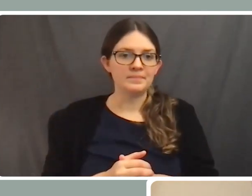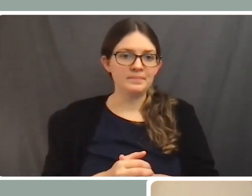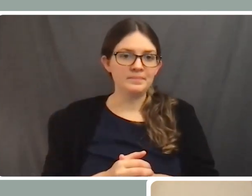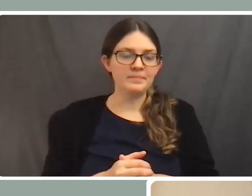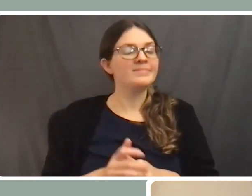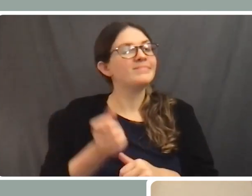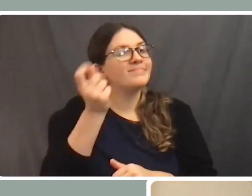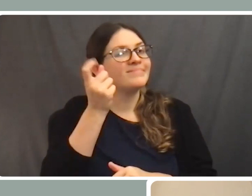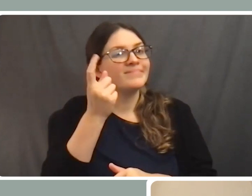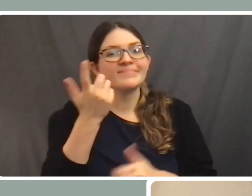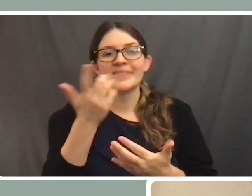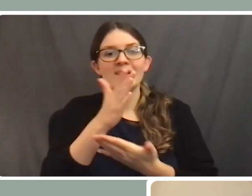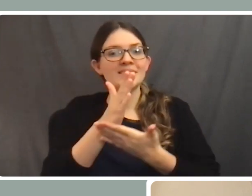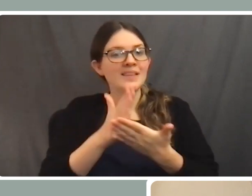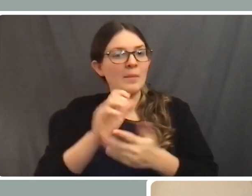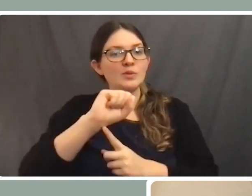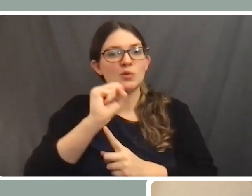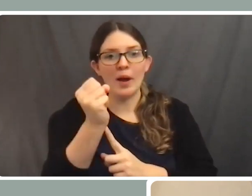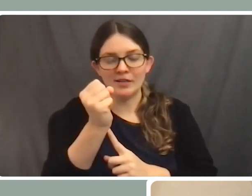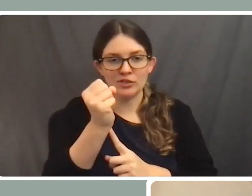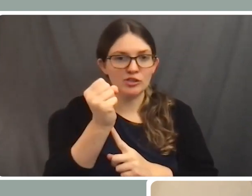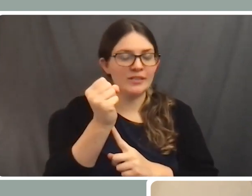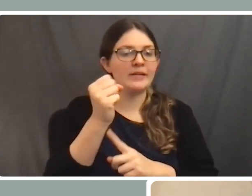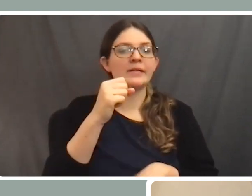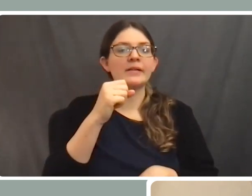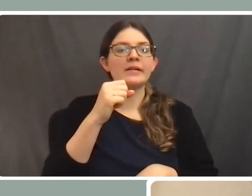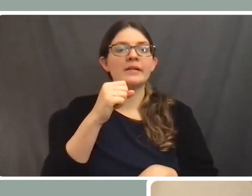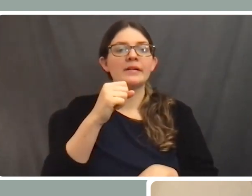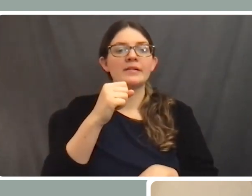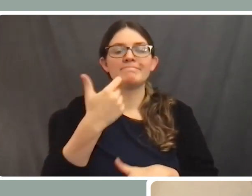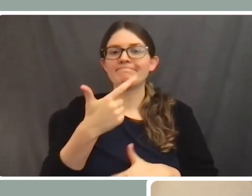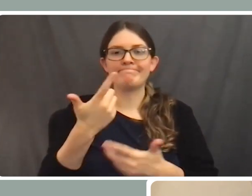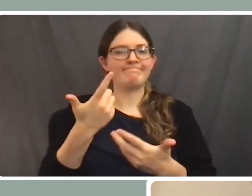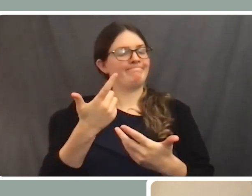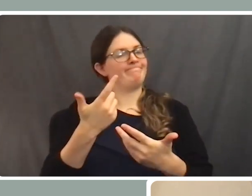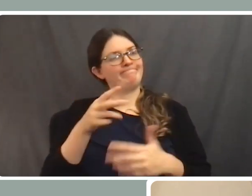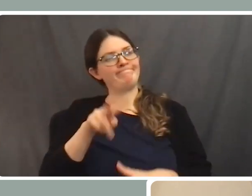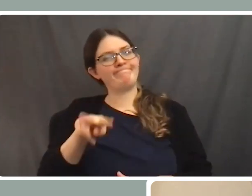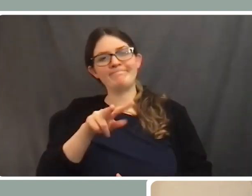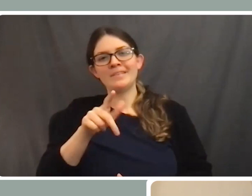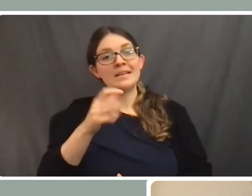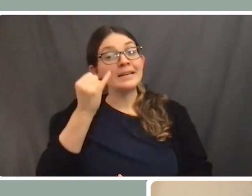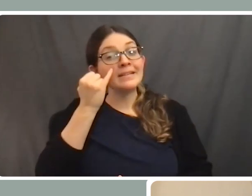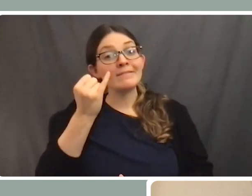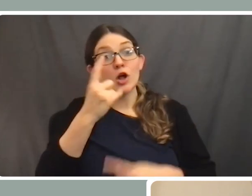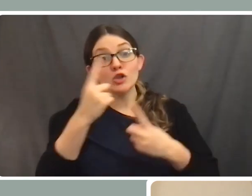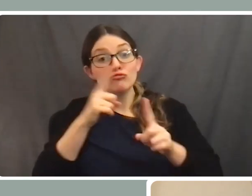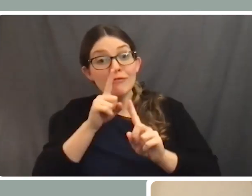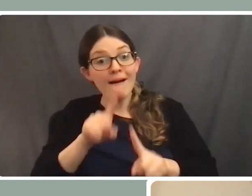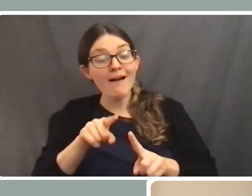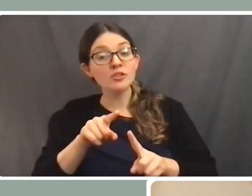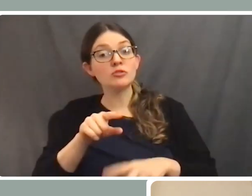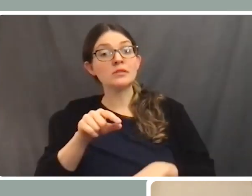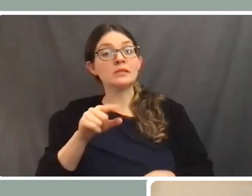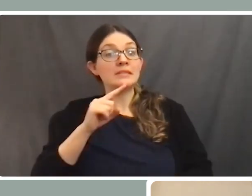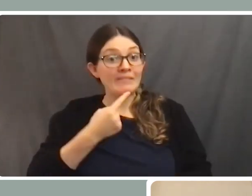are unfortunately, some cases where, we can't feel comfortable continuing the drug if an allergic reaction was really